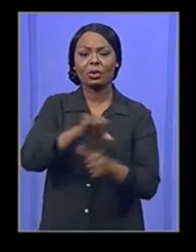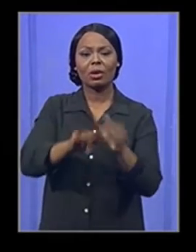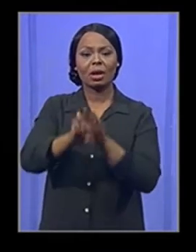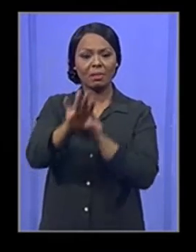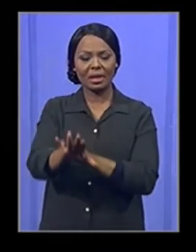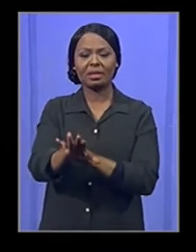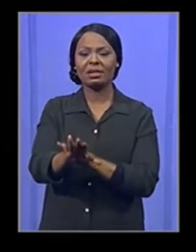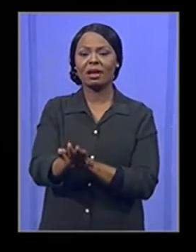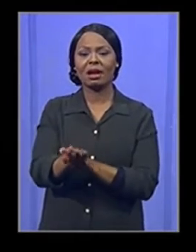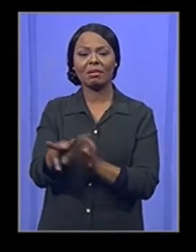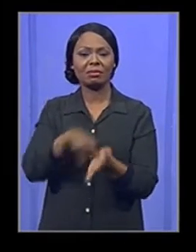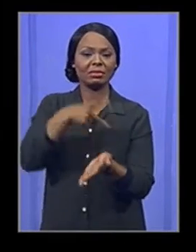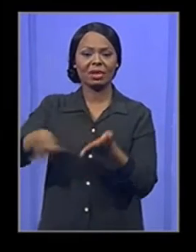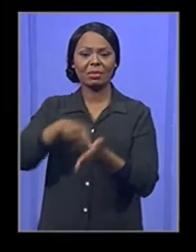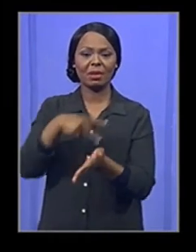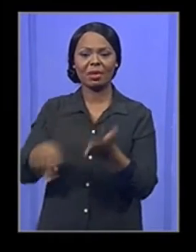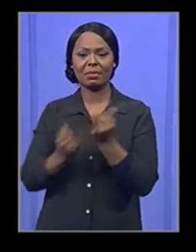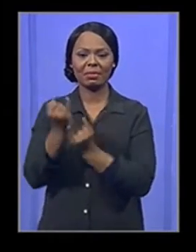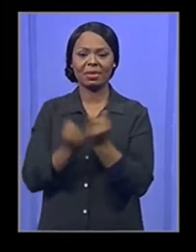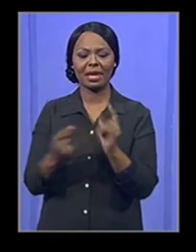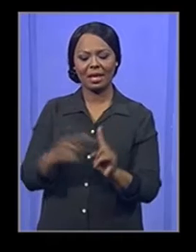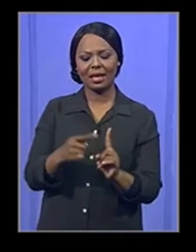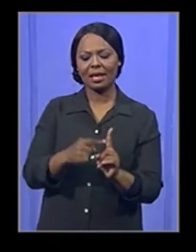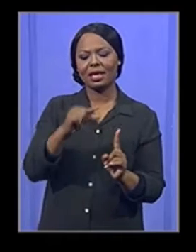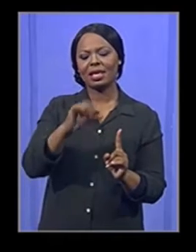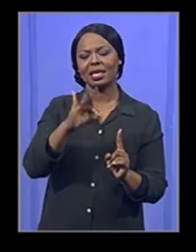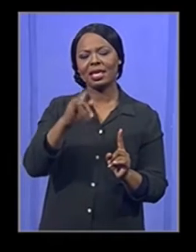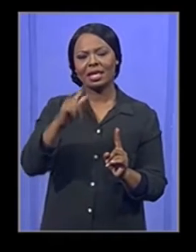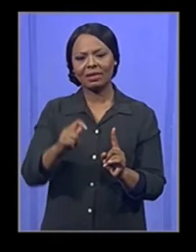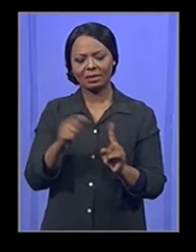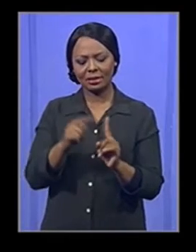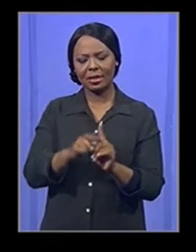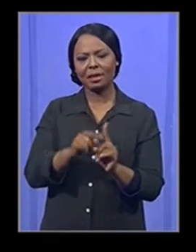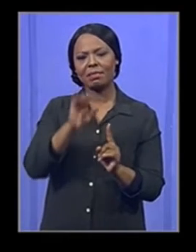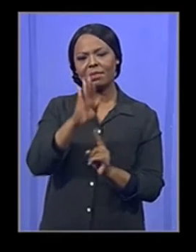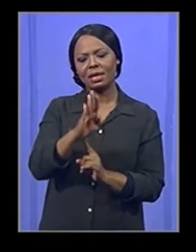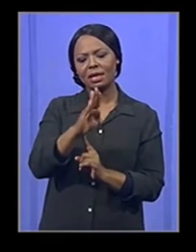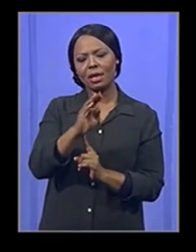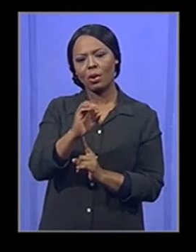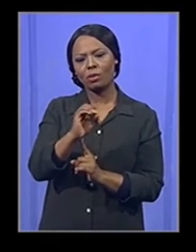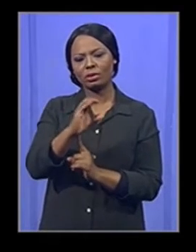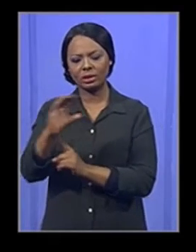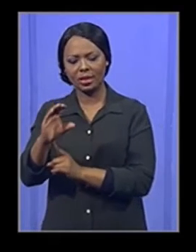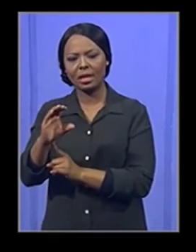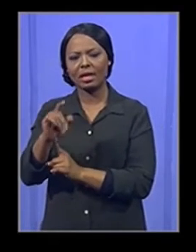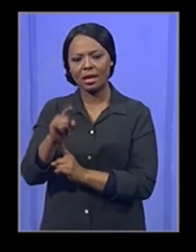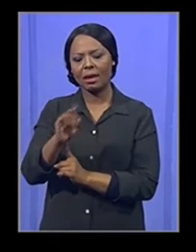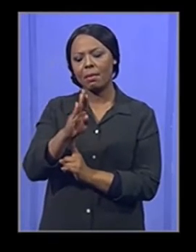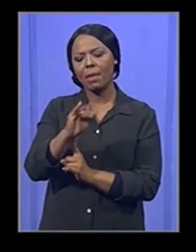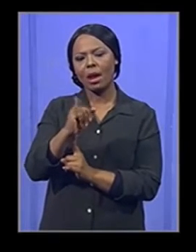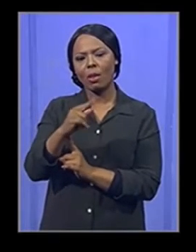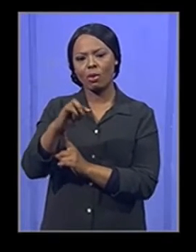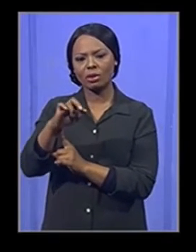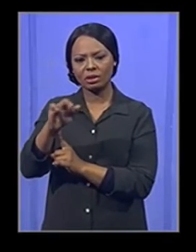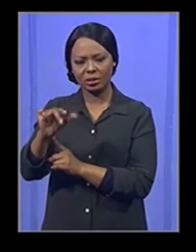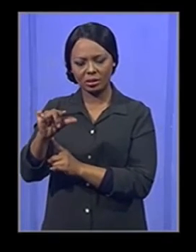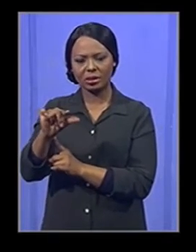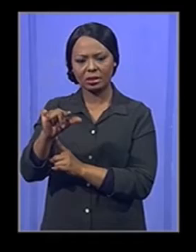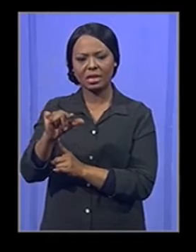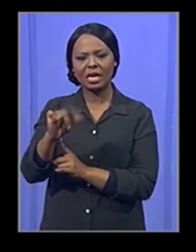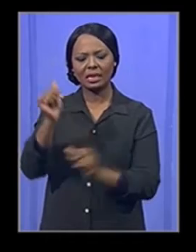campuseng. Gift Bozekana ke moithuti wa BSc Biological Sciences ebile o dirisa TikTok mo a